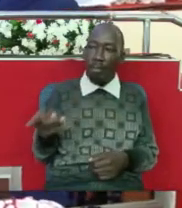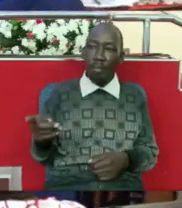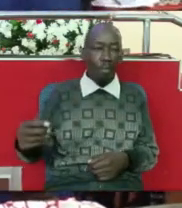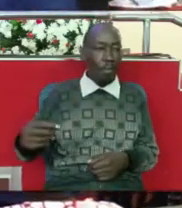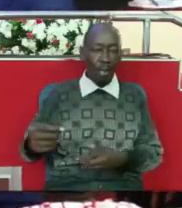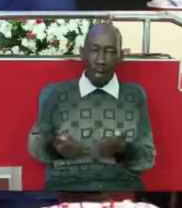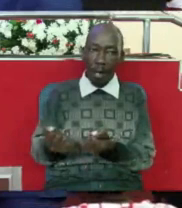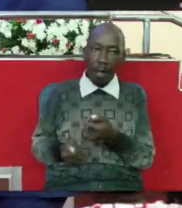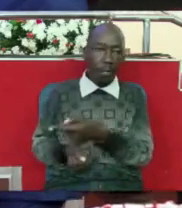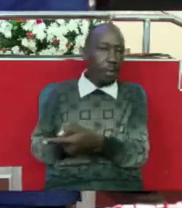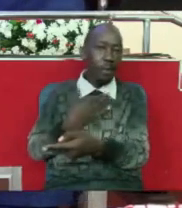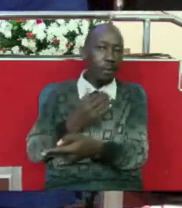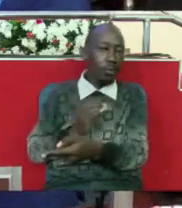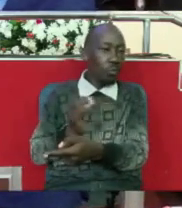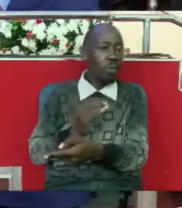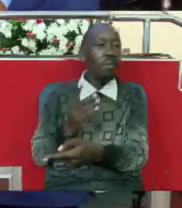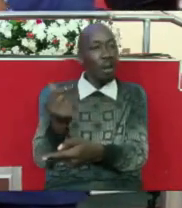That's called integrity.